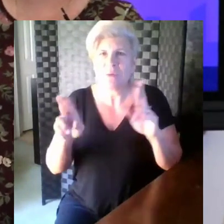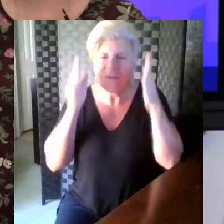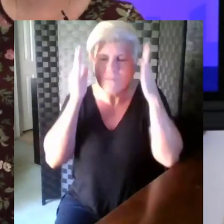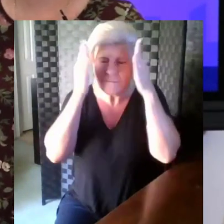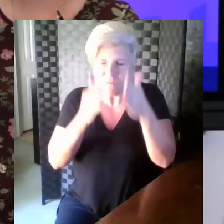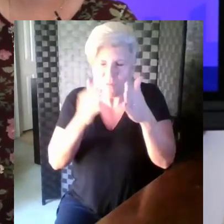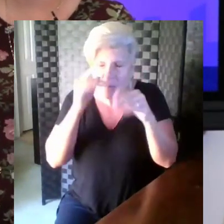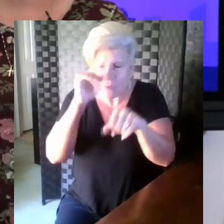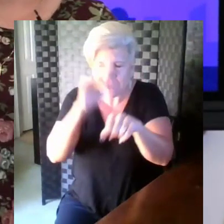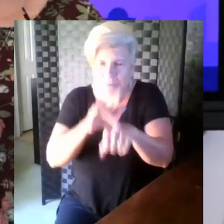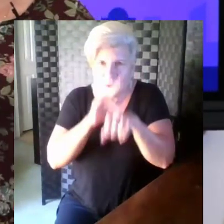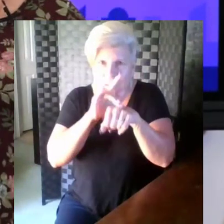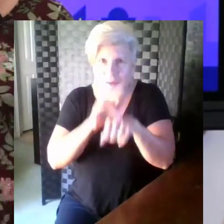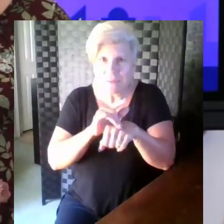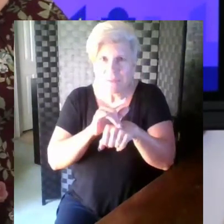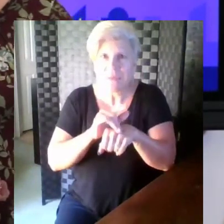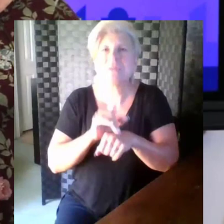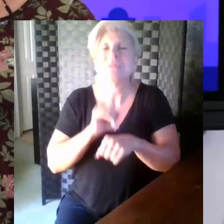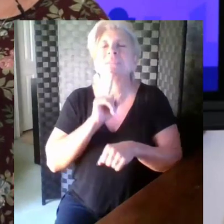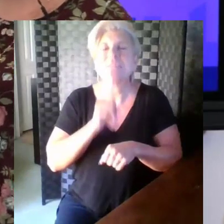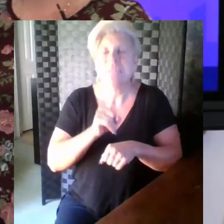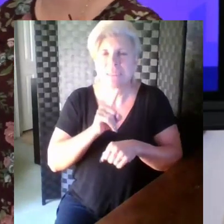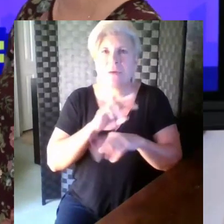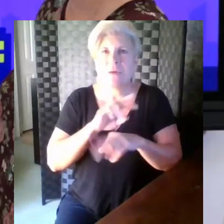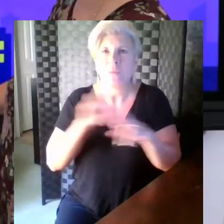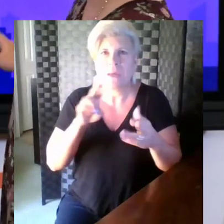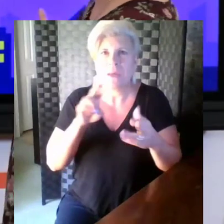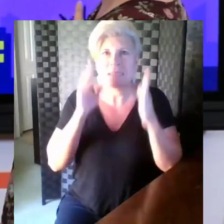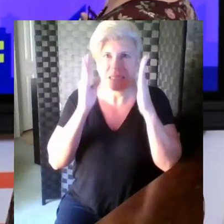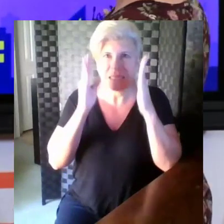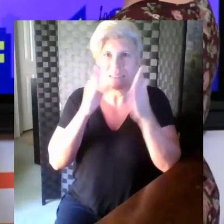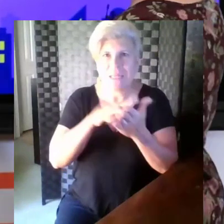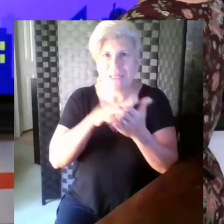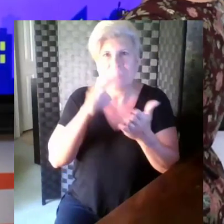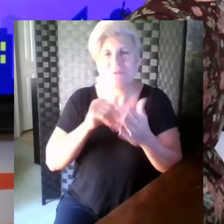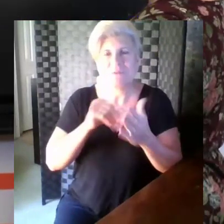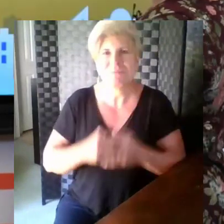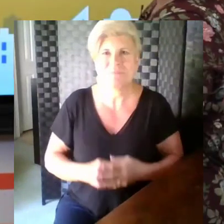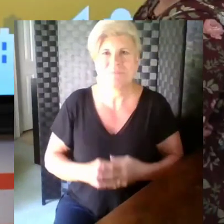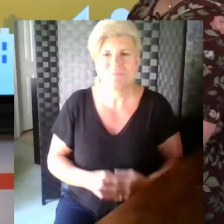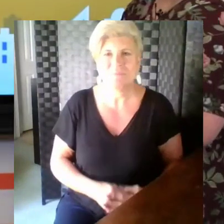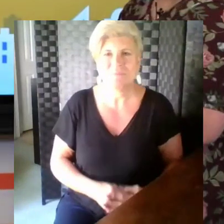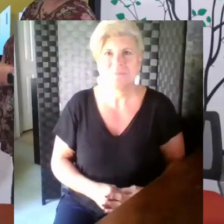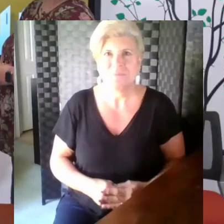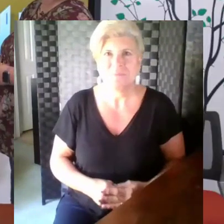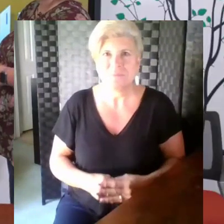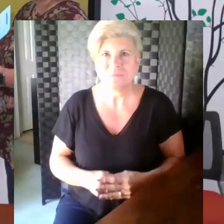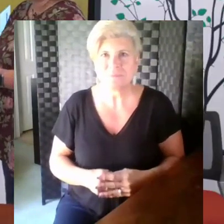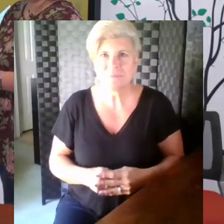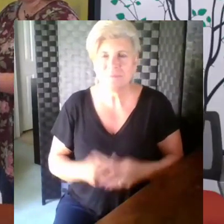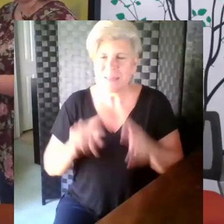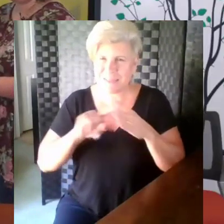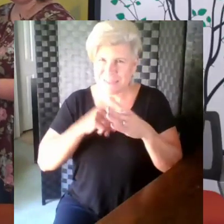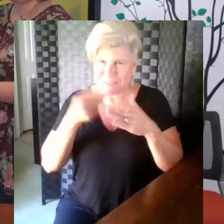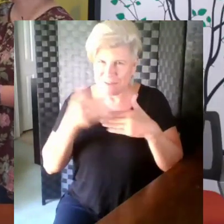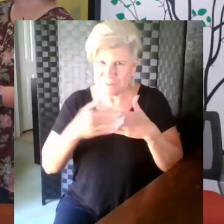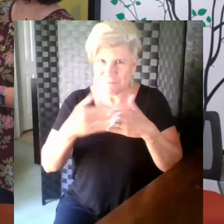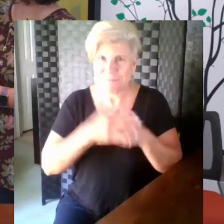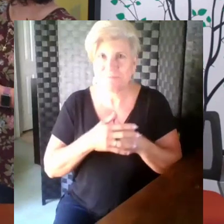focused our mindset. We are definitely ready to listen and ready to learn. So let's get